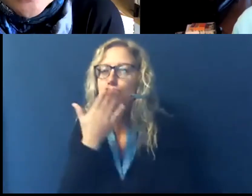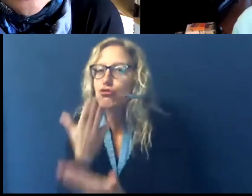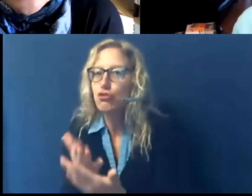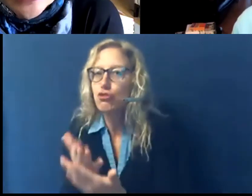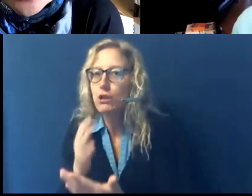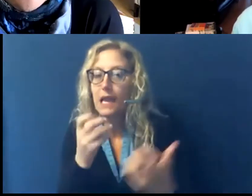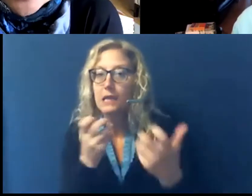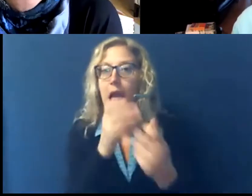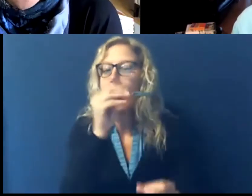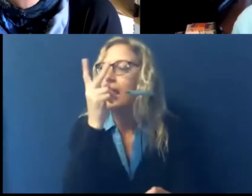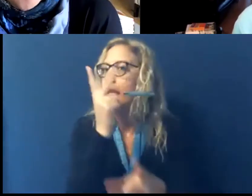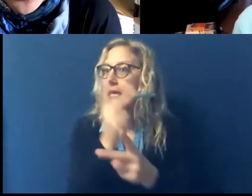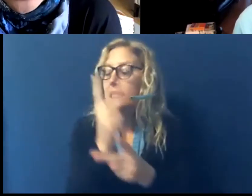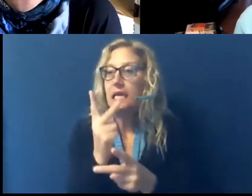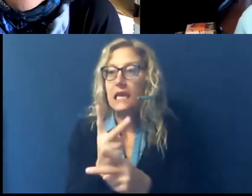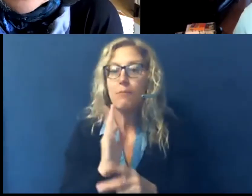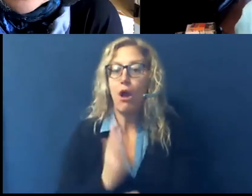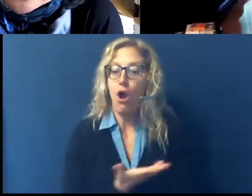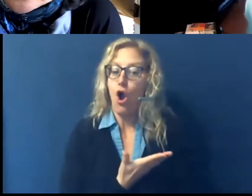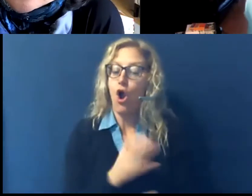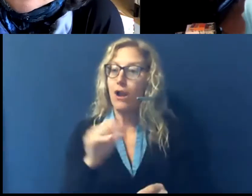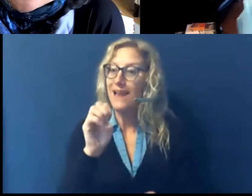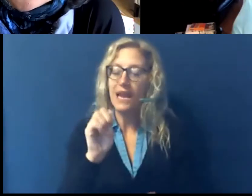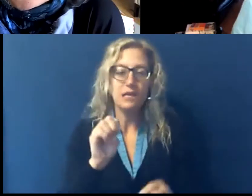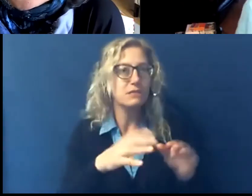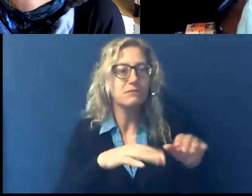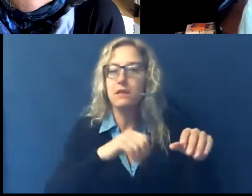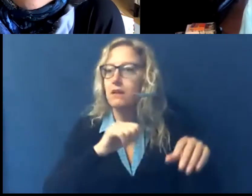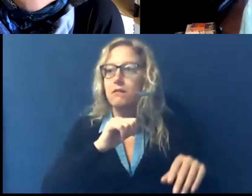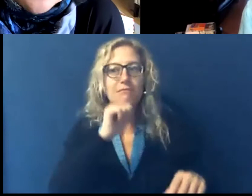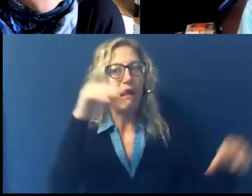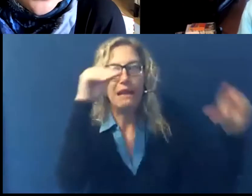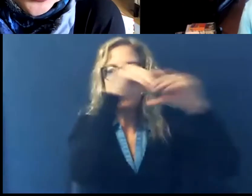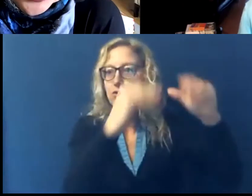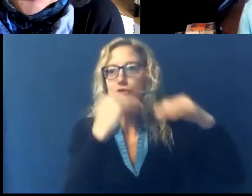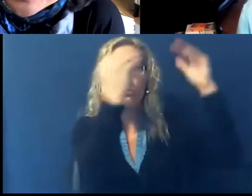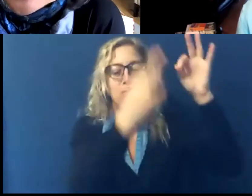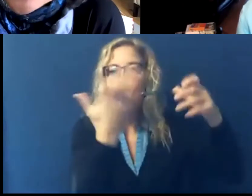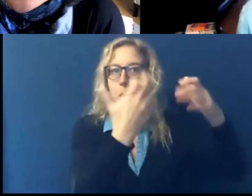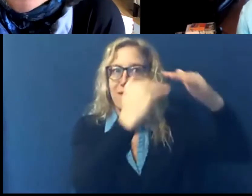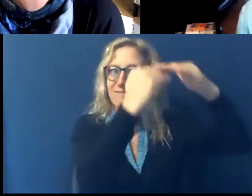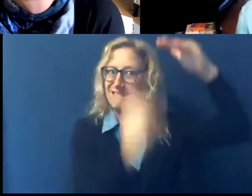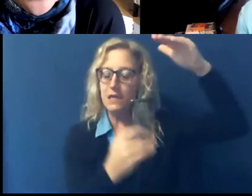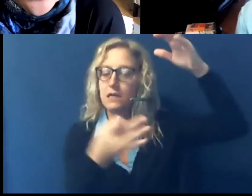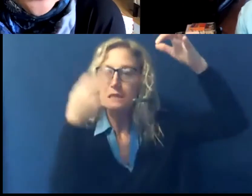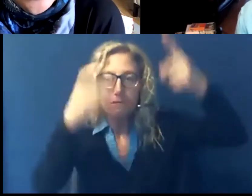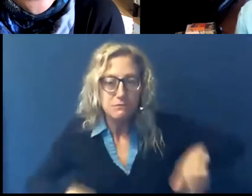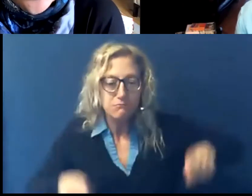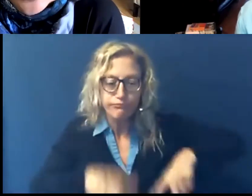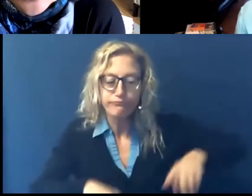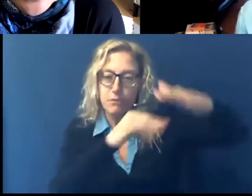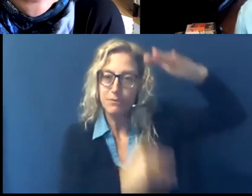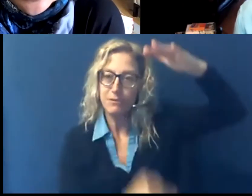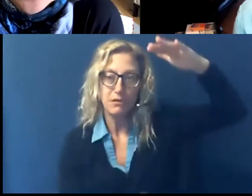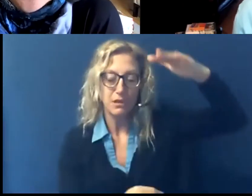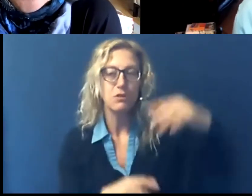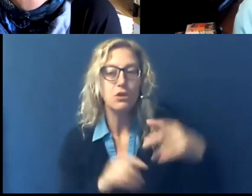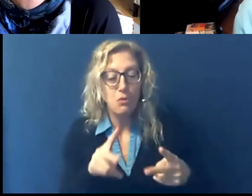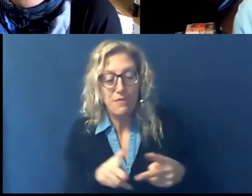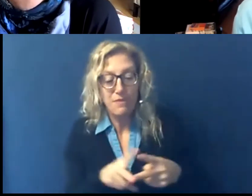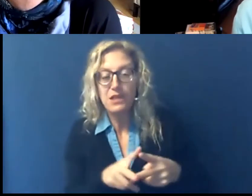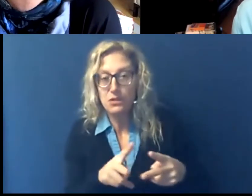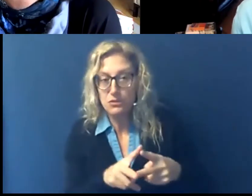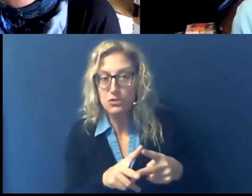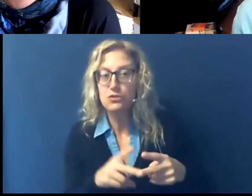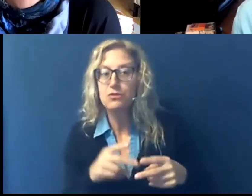keep the cases out of the Supreme Court. So these two cases fall in that category.